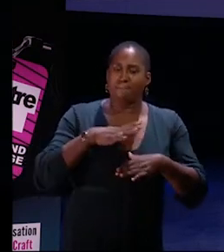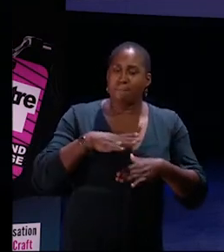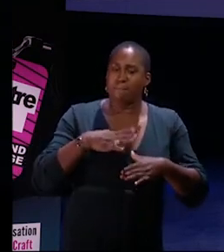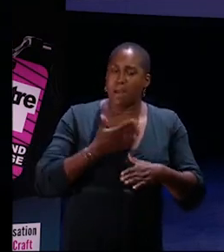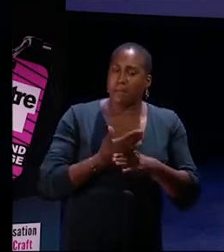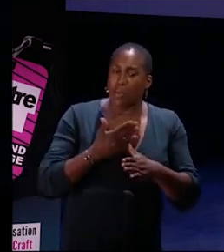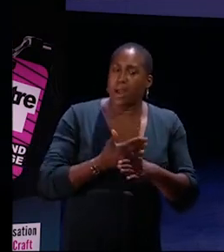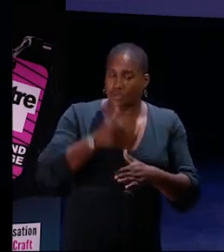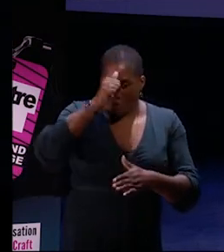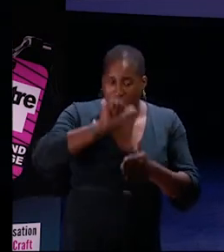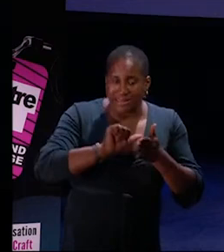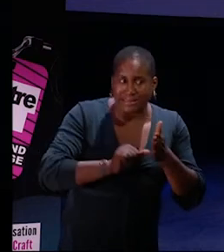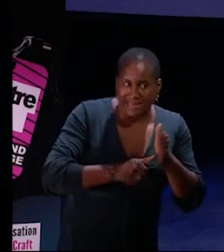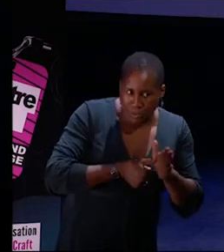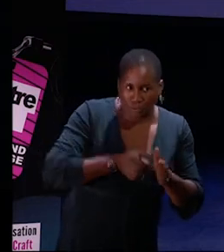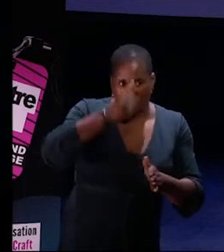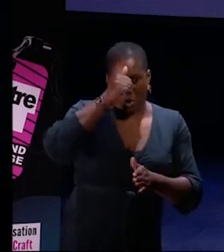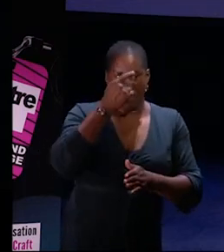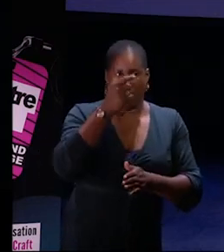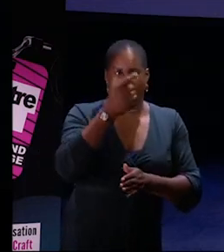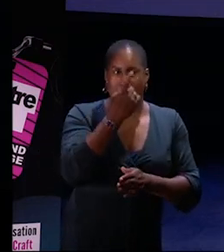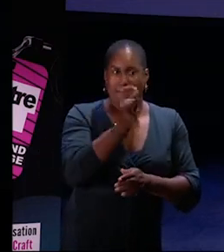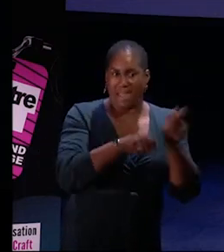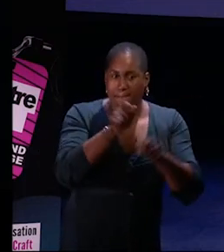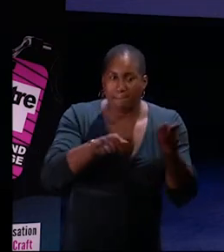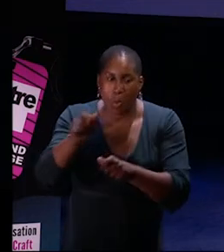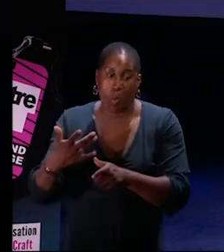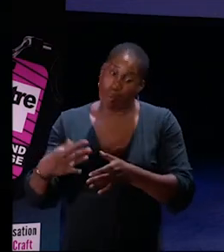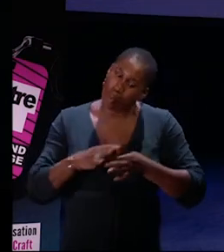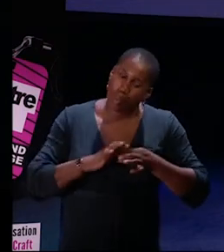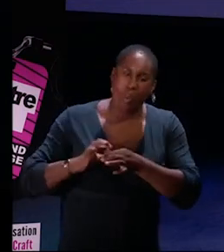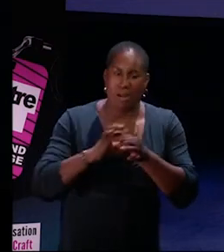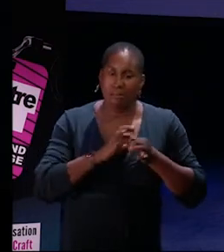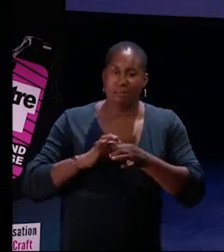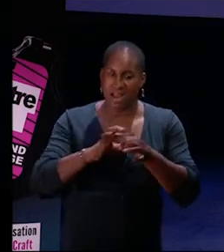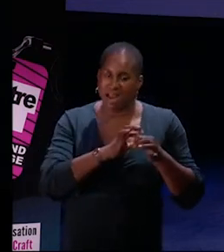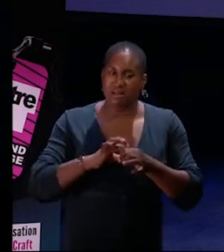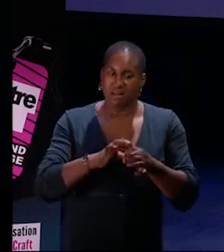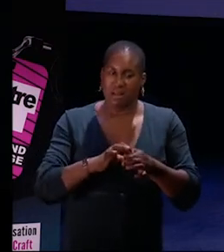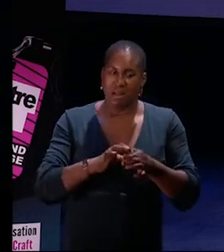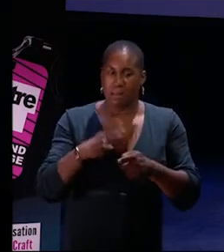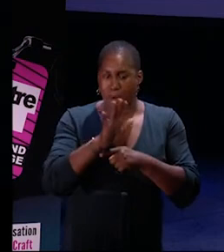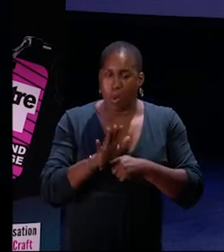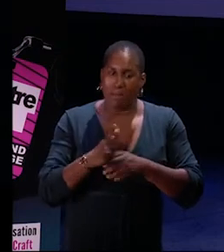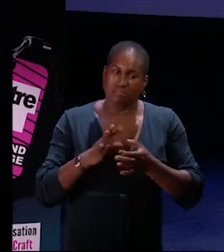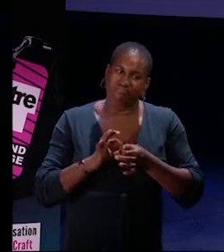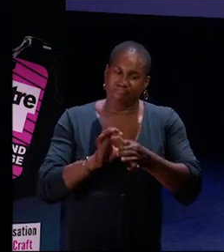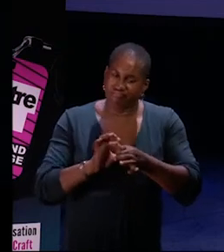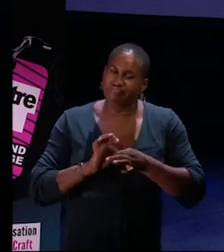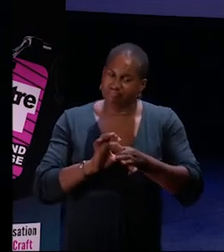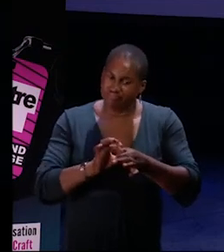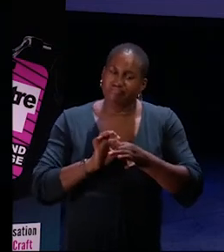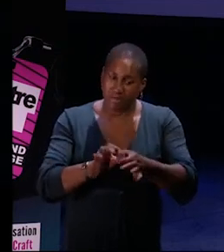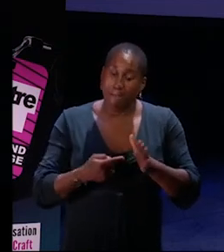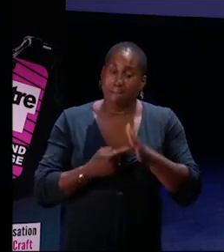that are working for you, the programmers and so on, and the visualization programmers are doing, and being able to work with them is really key,